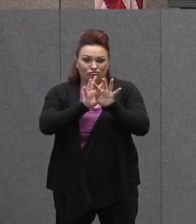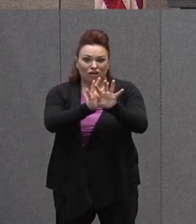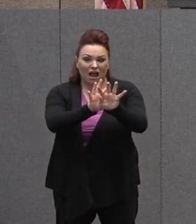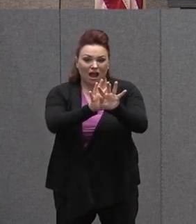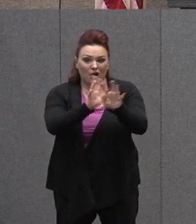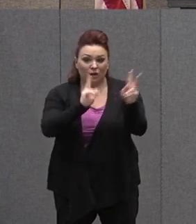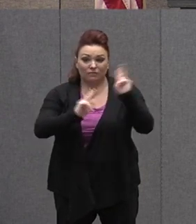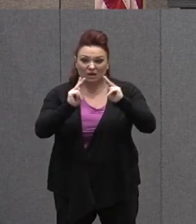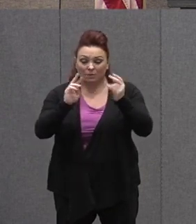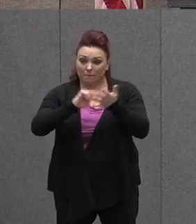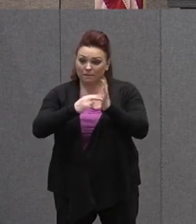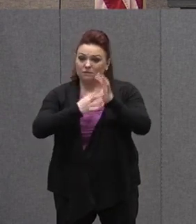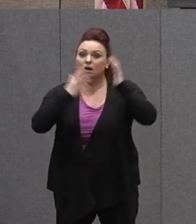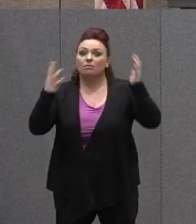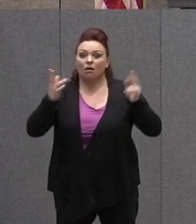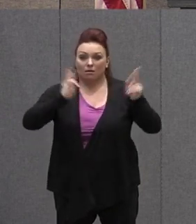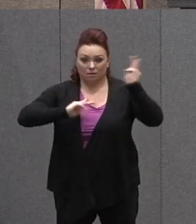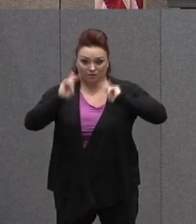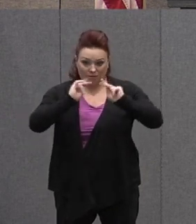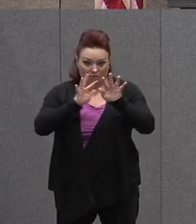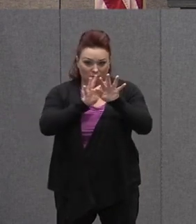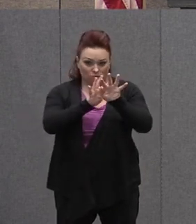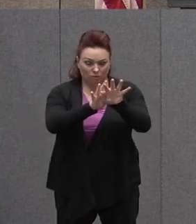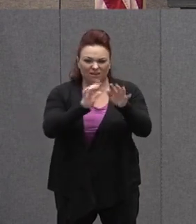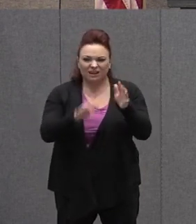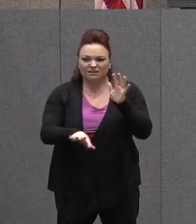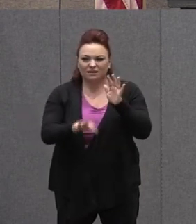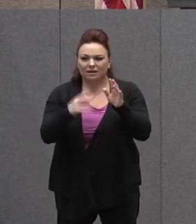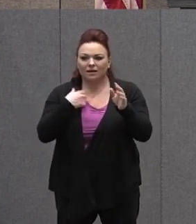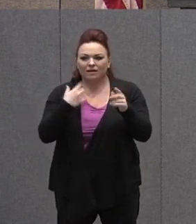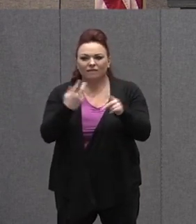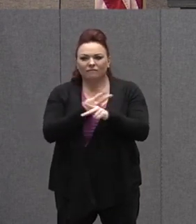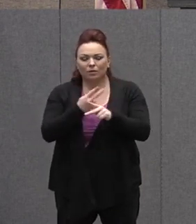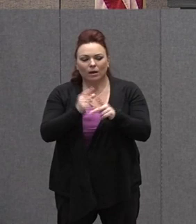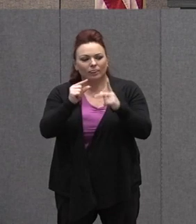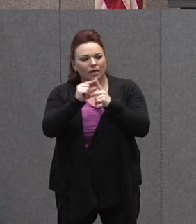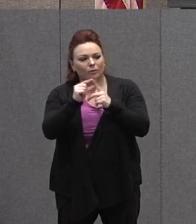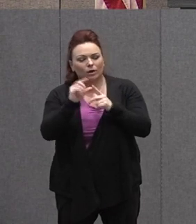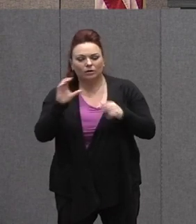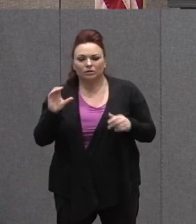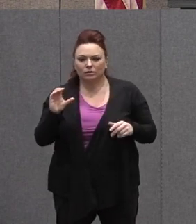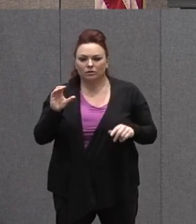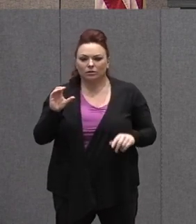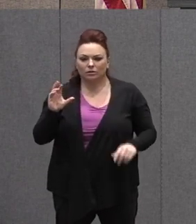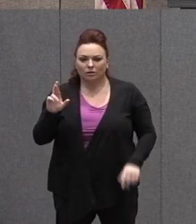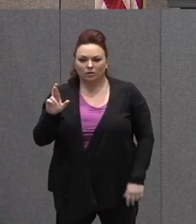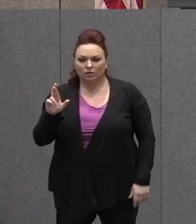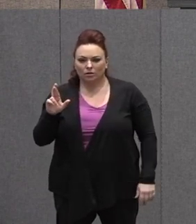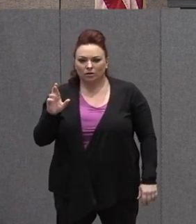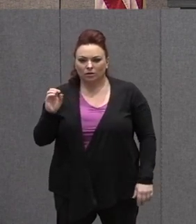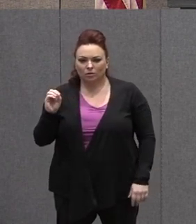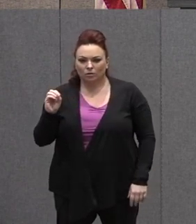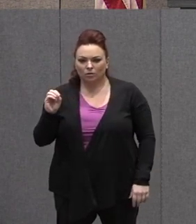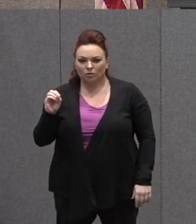That means a lot of people. Let's figure out the word crowd. C.